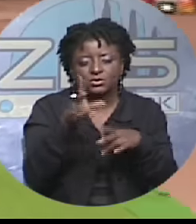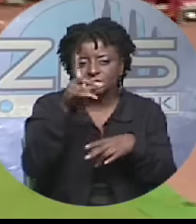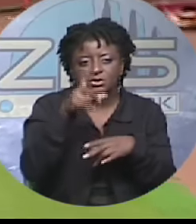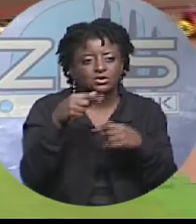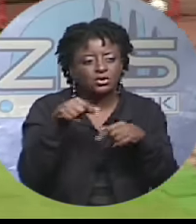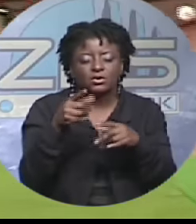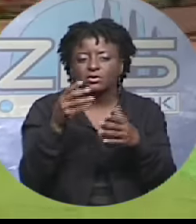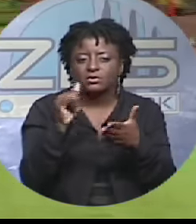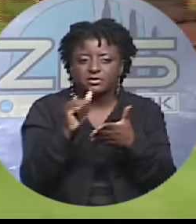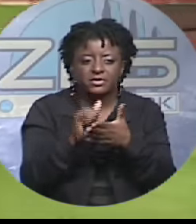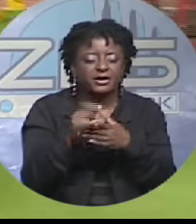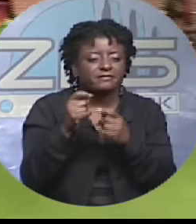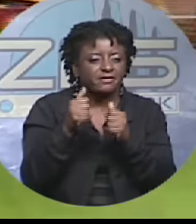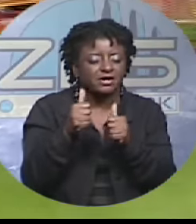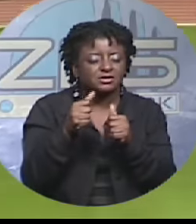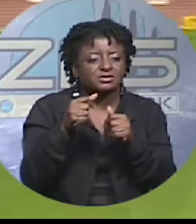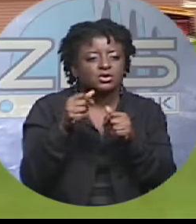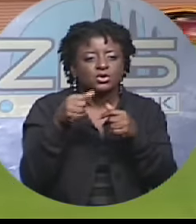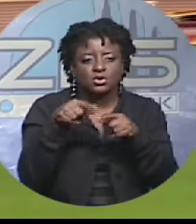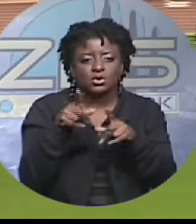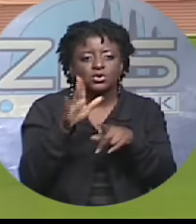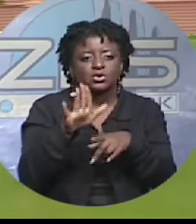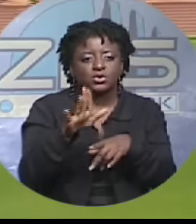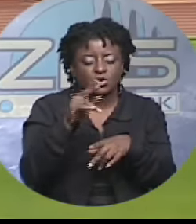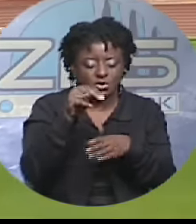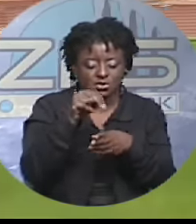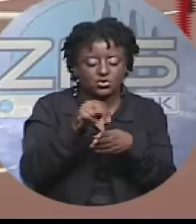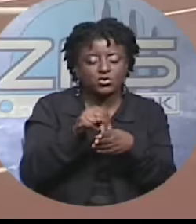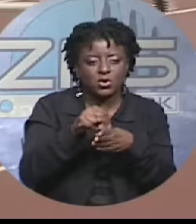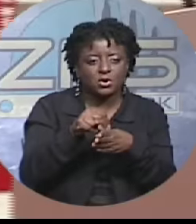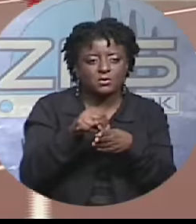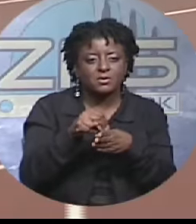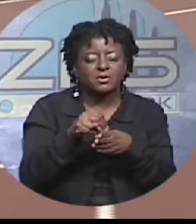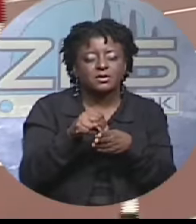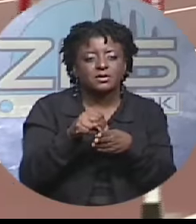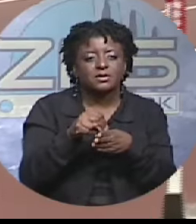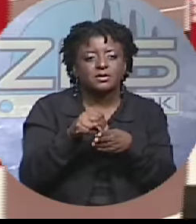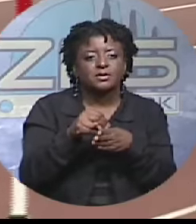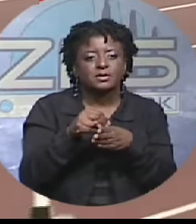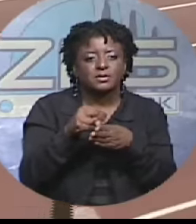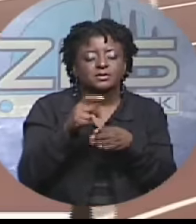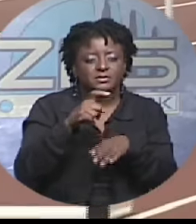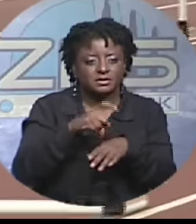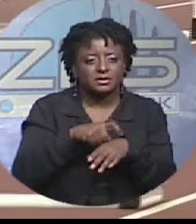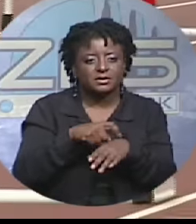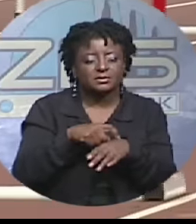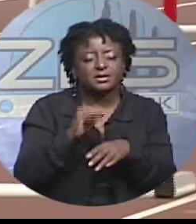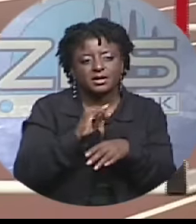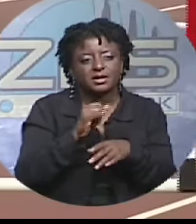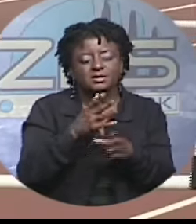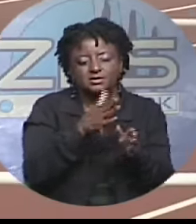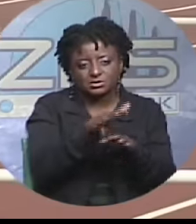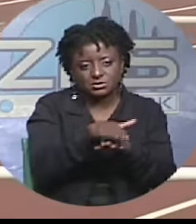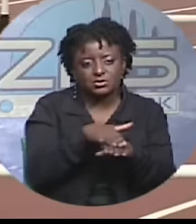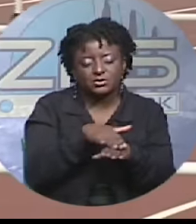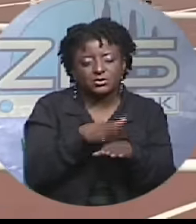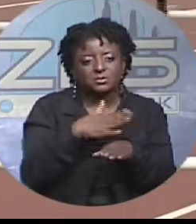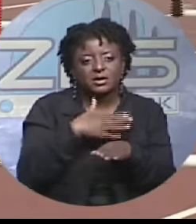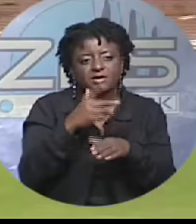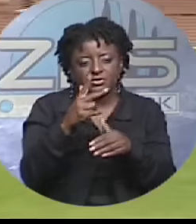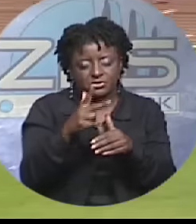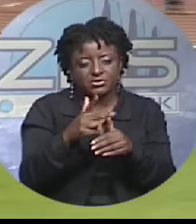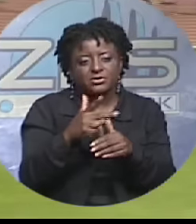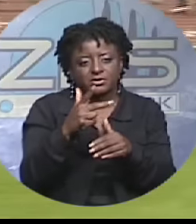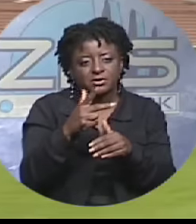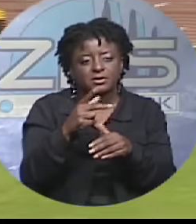fast. Go your normal pace and keep going. The first 2 hurdles were good. I kind of dragged my leg a little. The third one or fourth one, I ended up